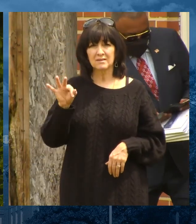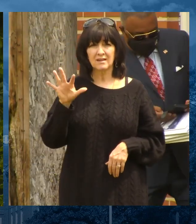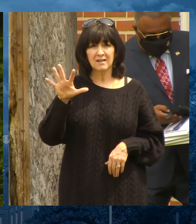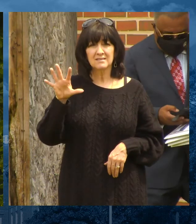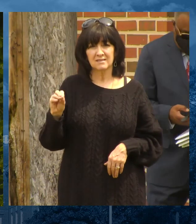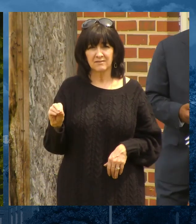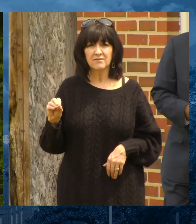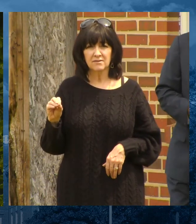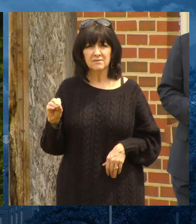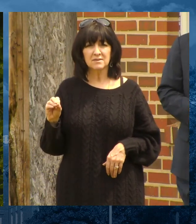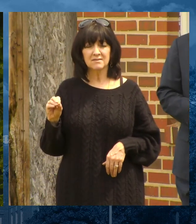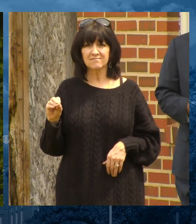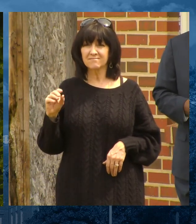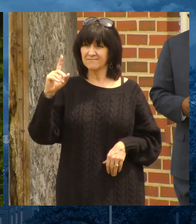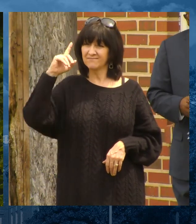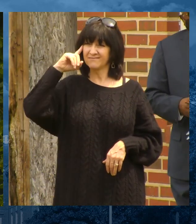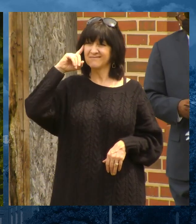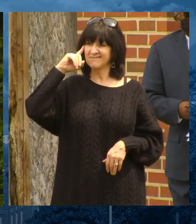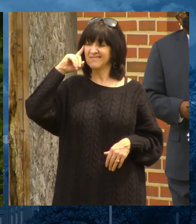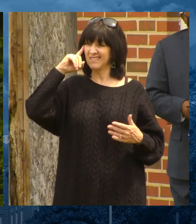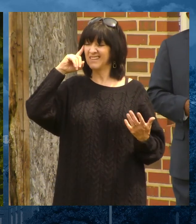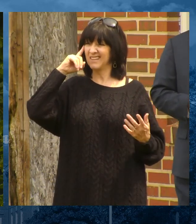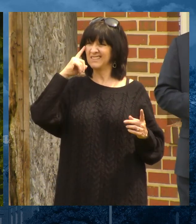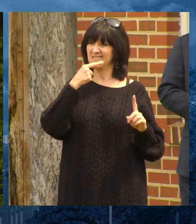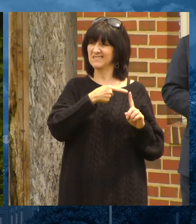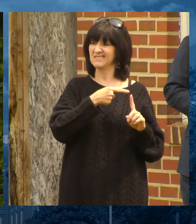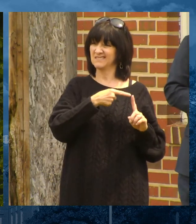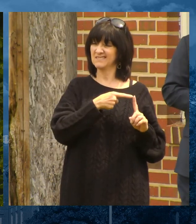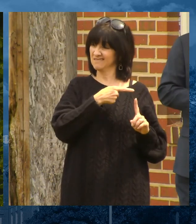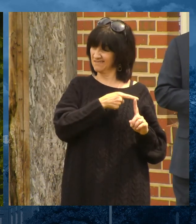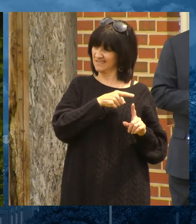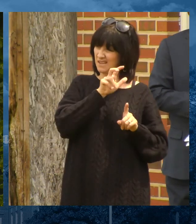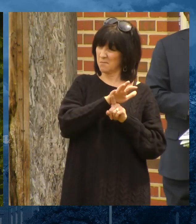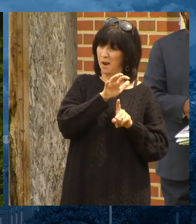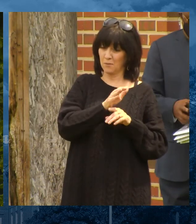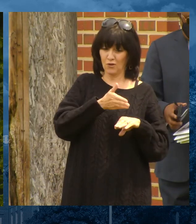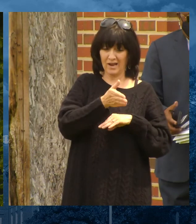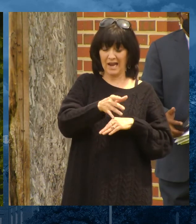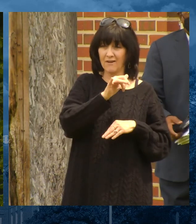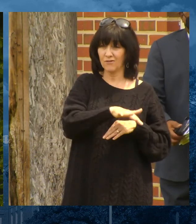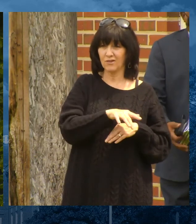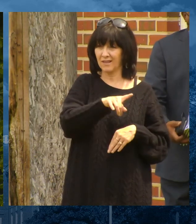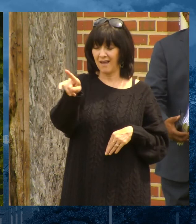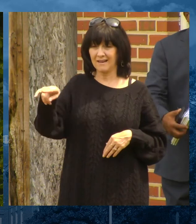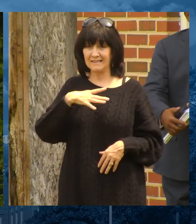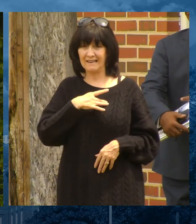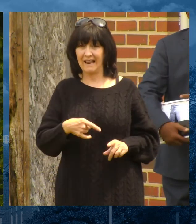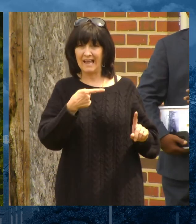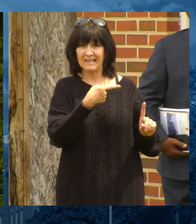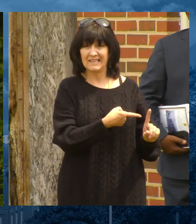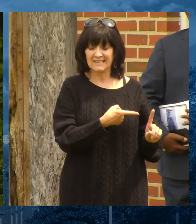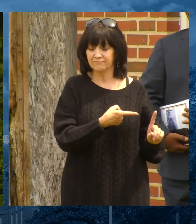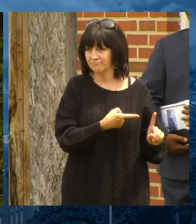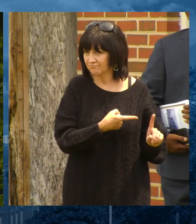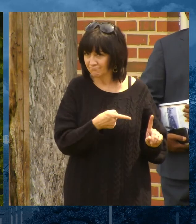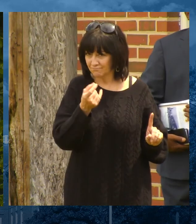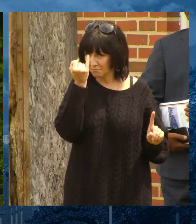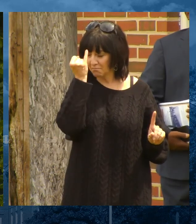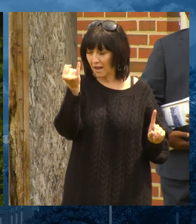1950. Think about how popular my father was after those decisions. You can imagine.